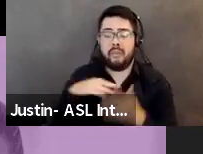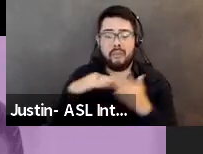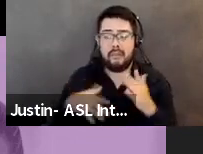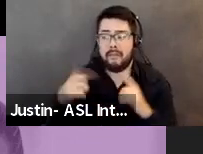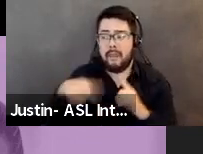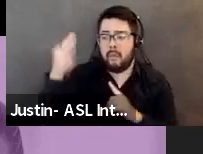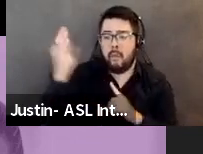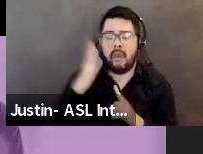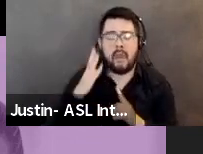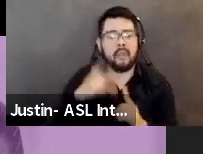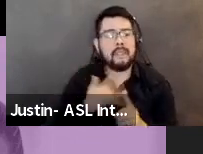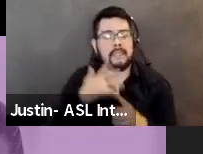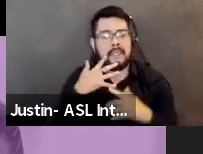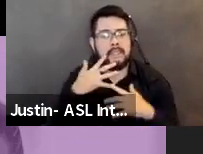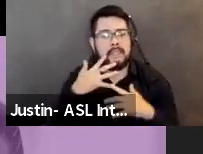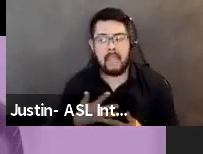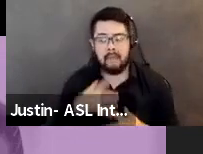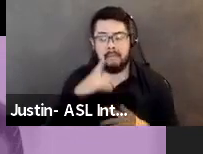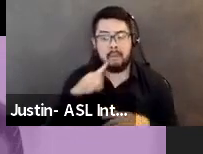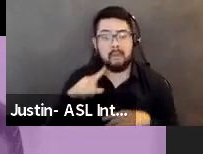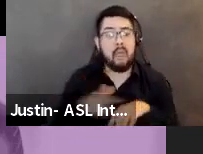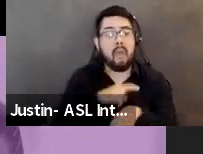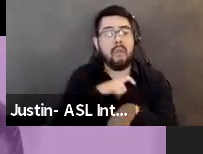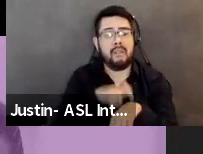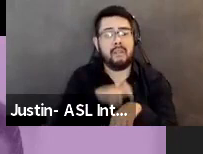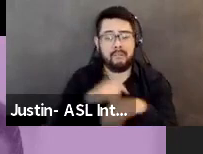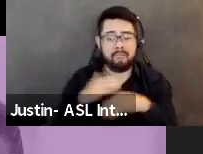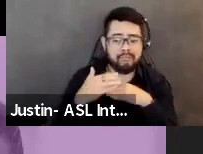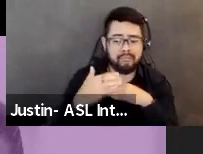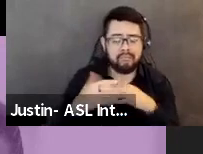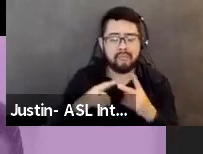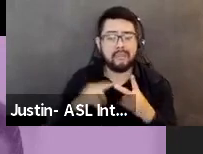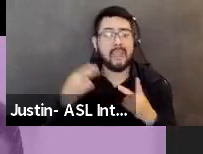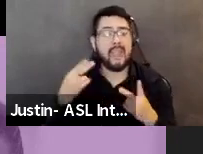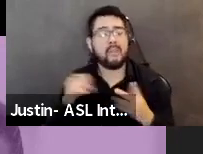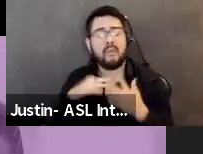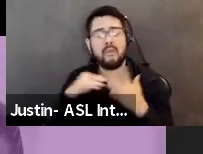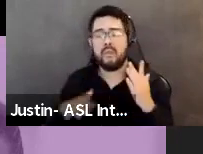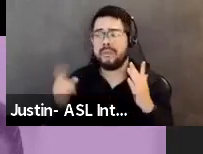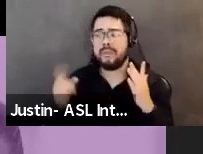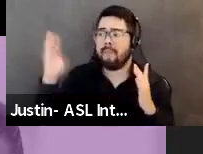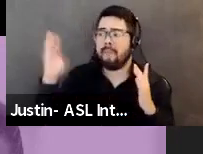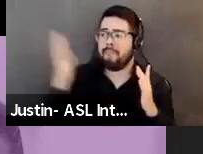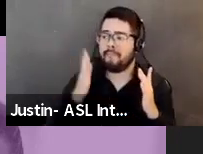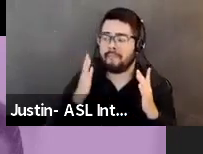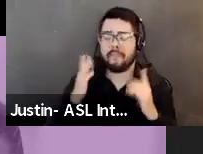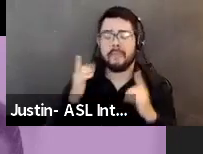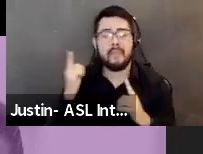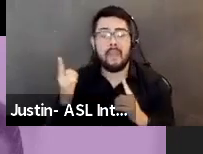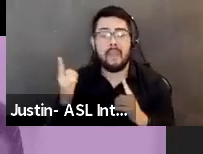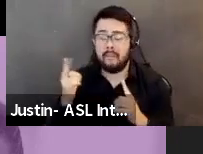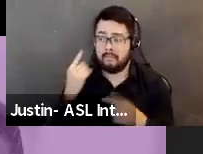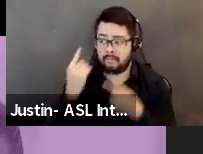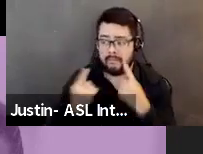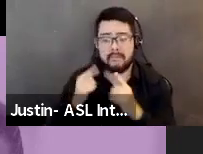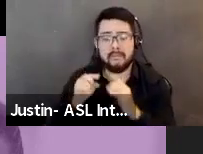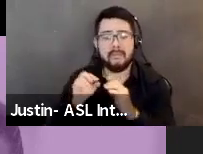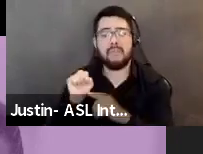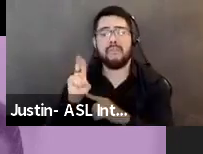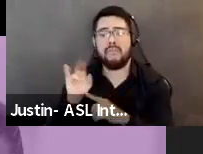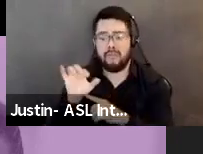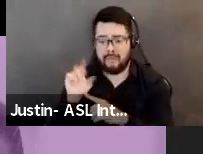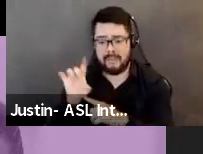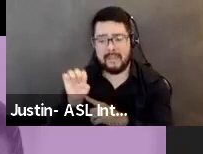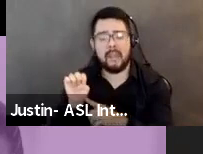feeling sad for long periods of time we see that our high school students are telling us that they have seriously considered suicide